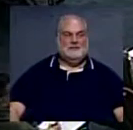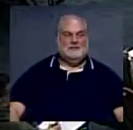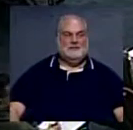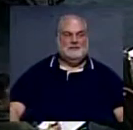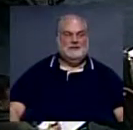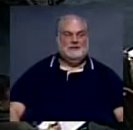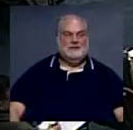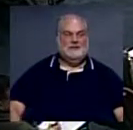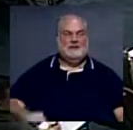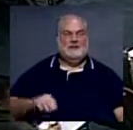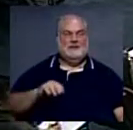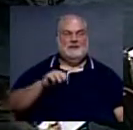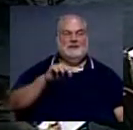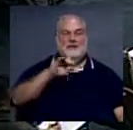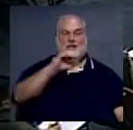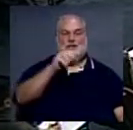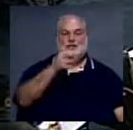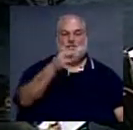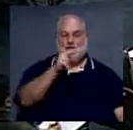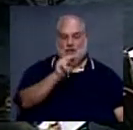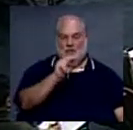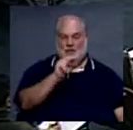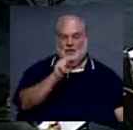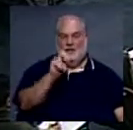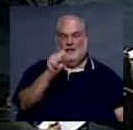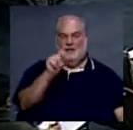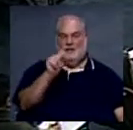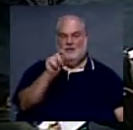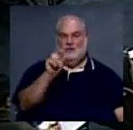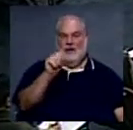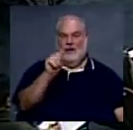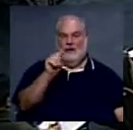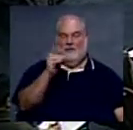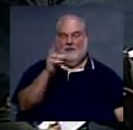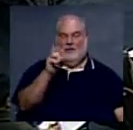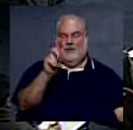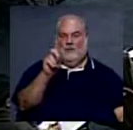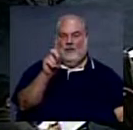The next person is John Stratford.